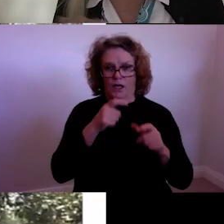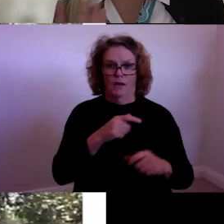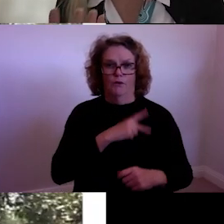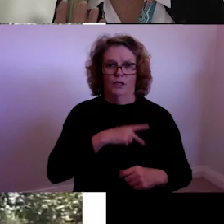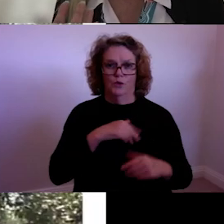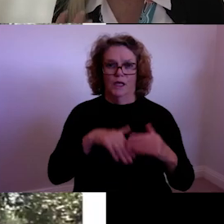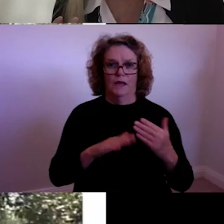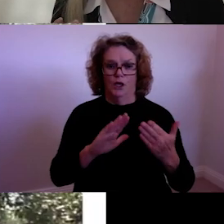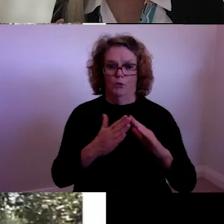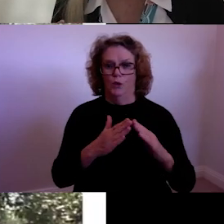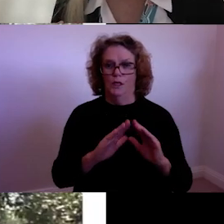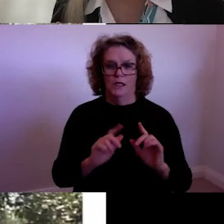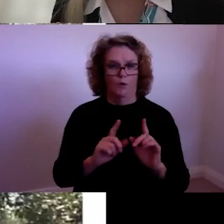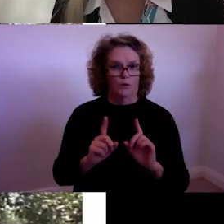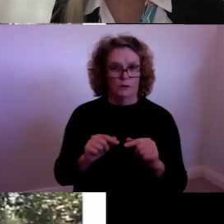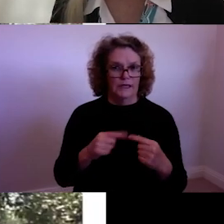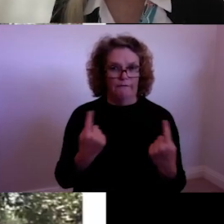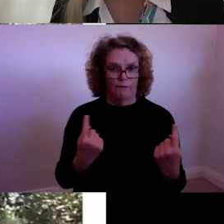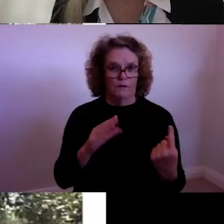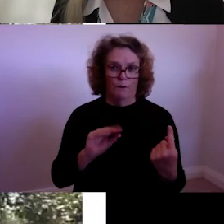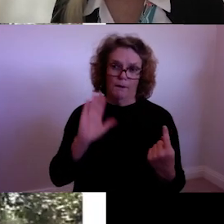and what that is like for you now.